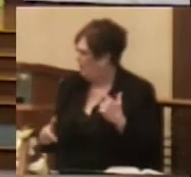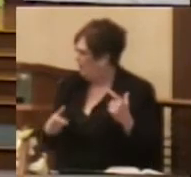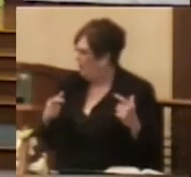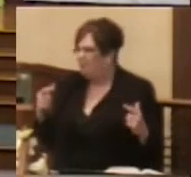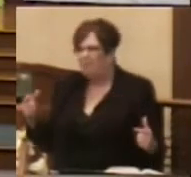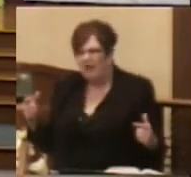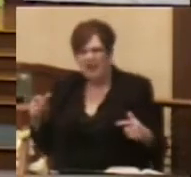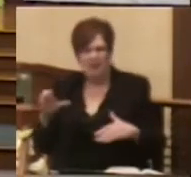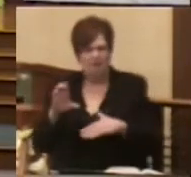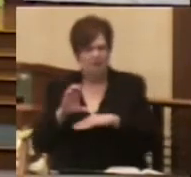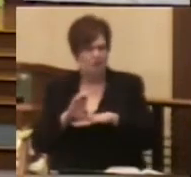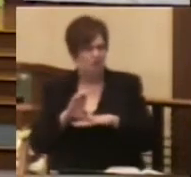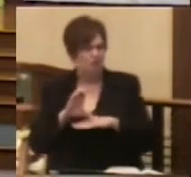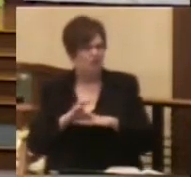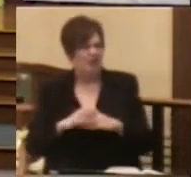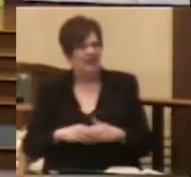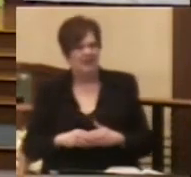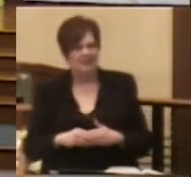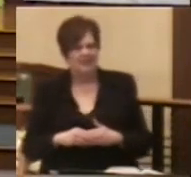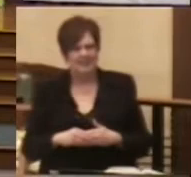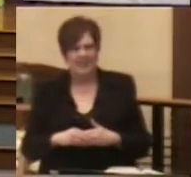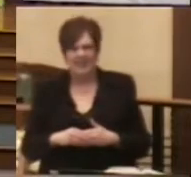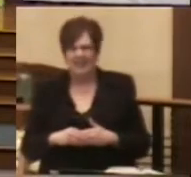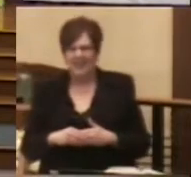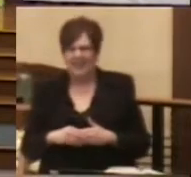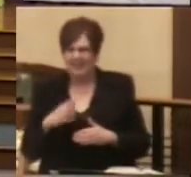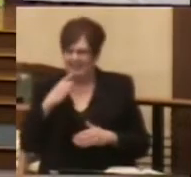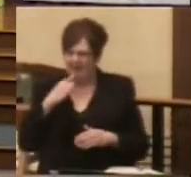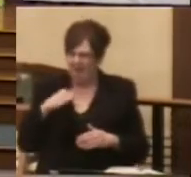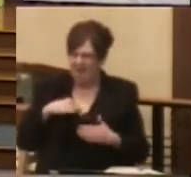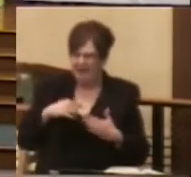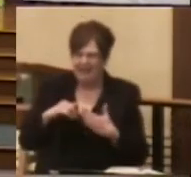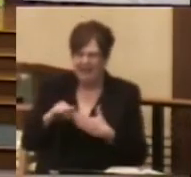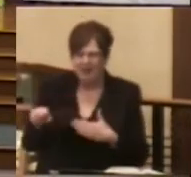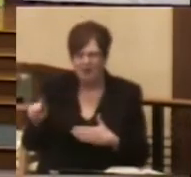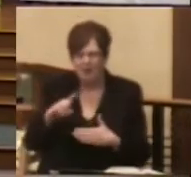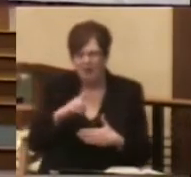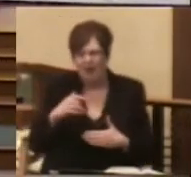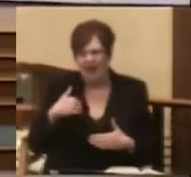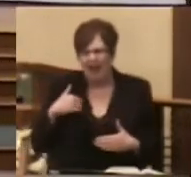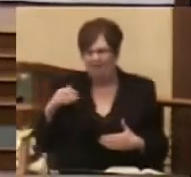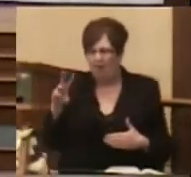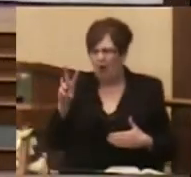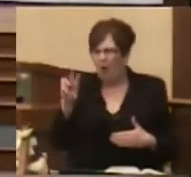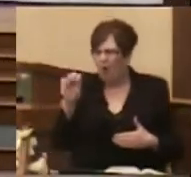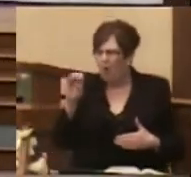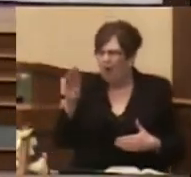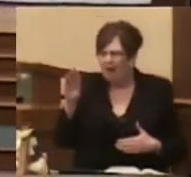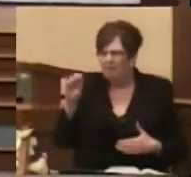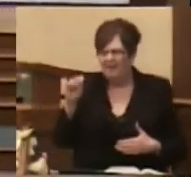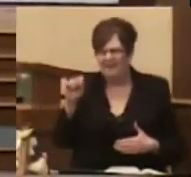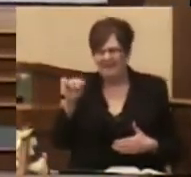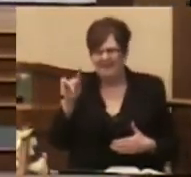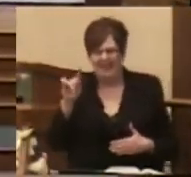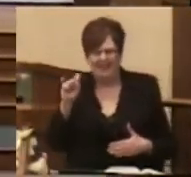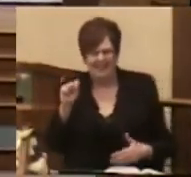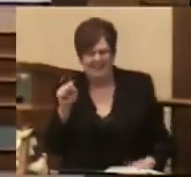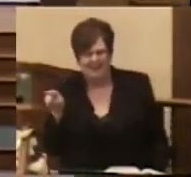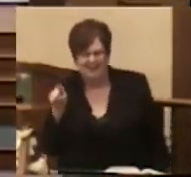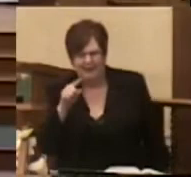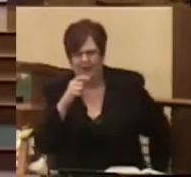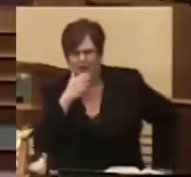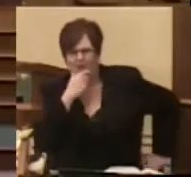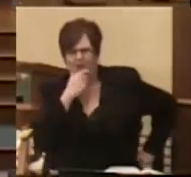big churches. And they tell me that y'all got websites.